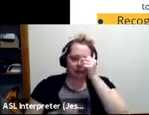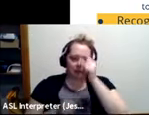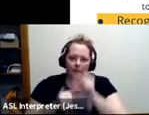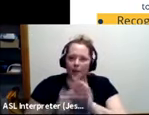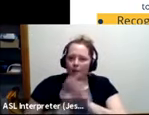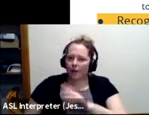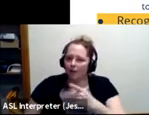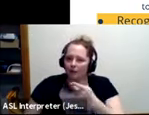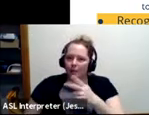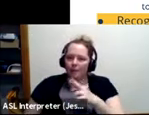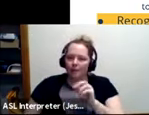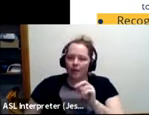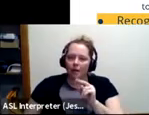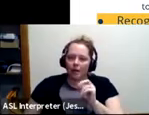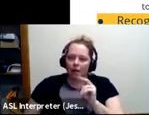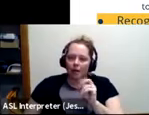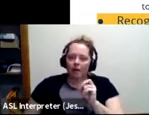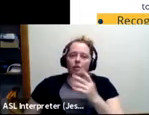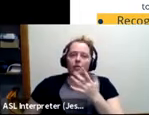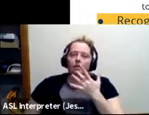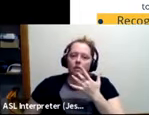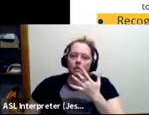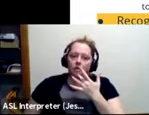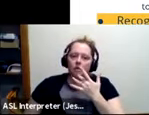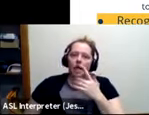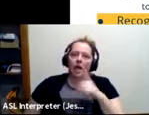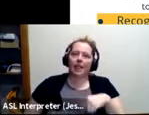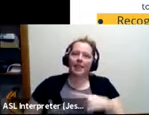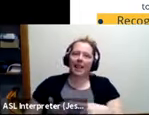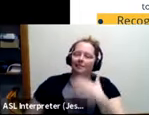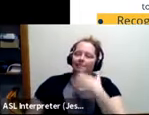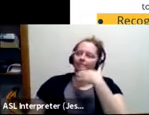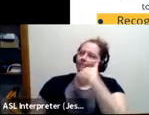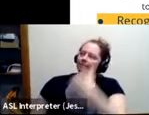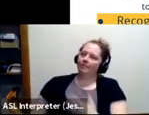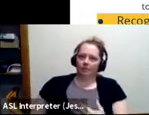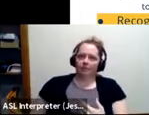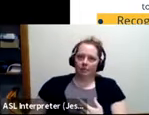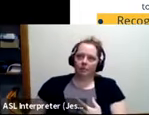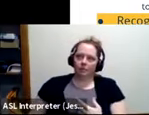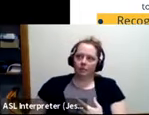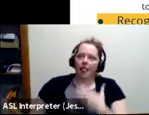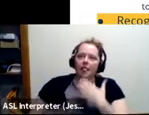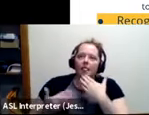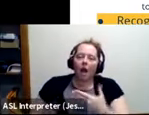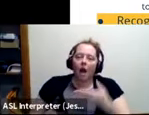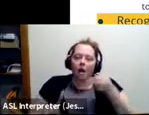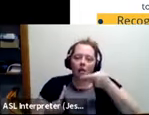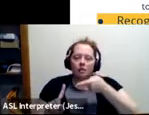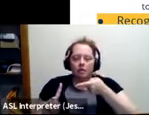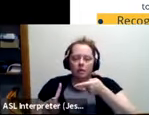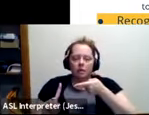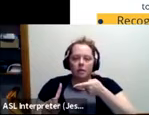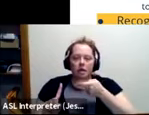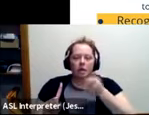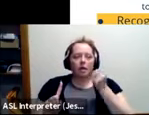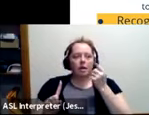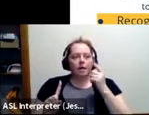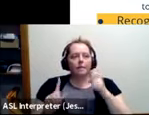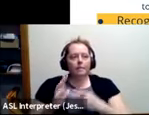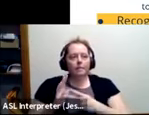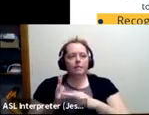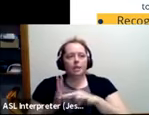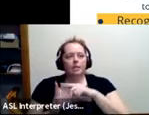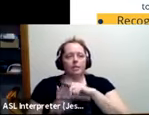courage to say, you misgendered me. Say thank you. It's really a compliment this person is giving you, saying, I feel I can trust